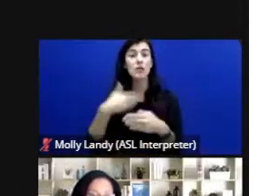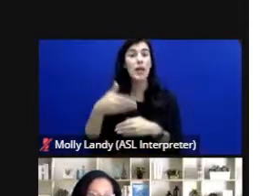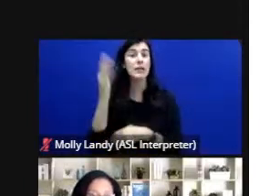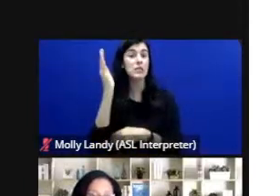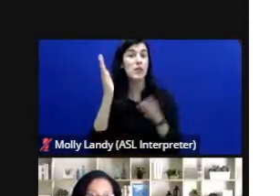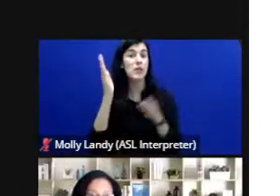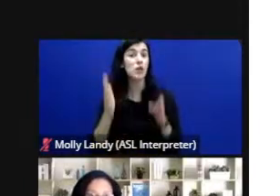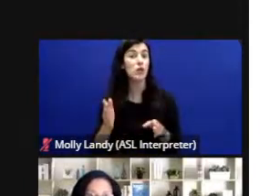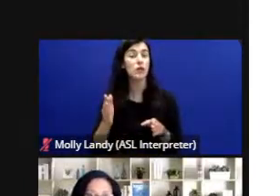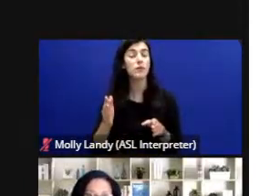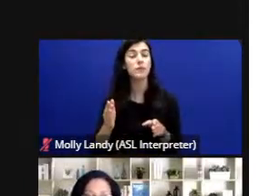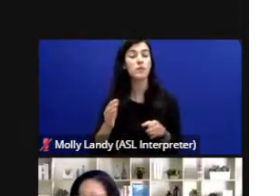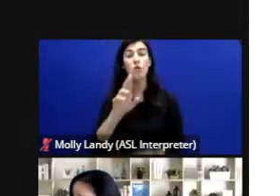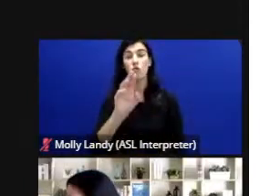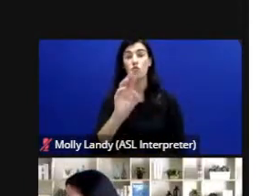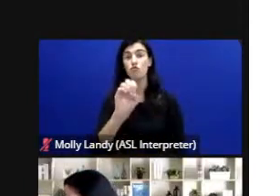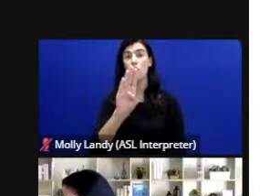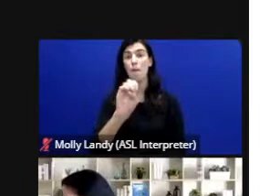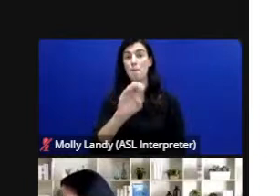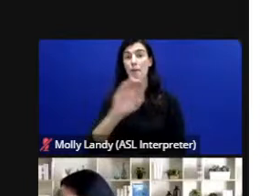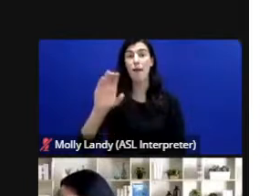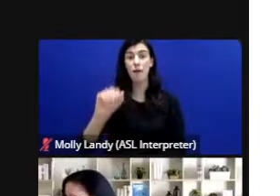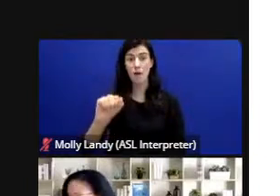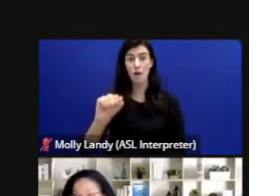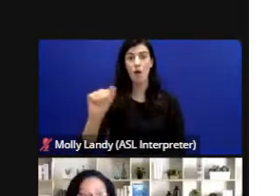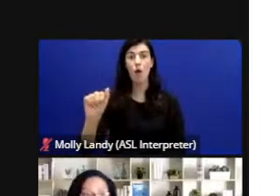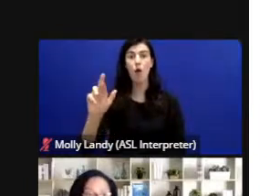Jennifer. Rebecca Arnfeld.